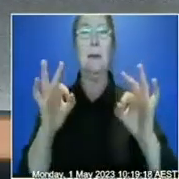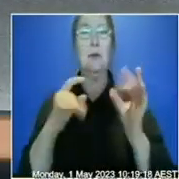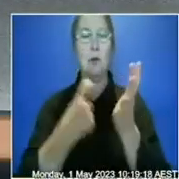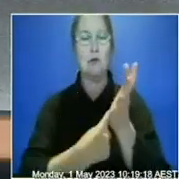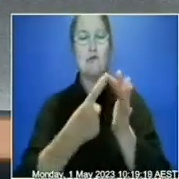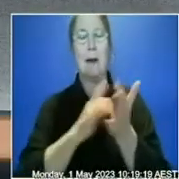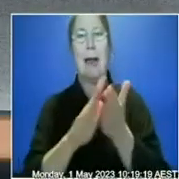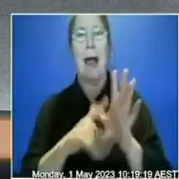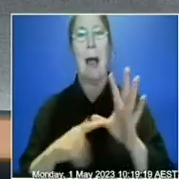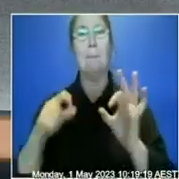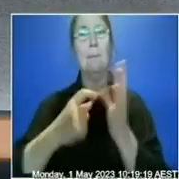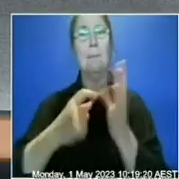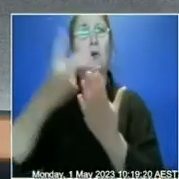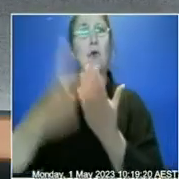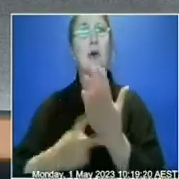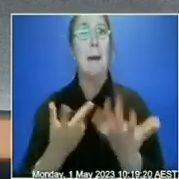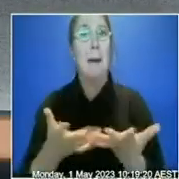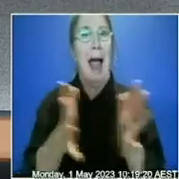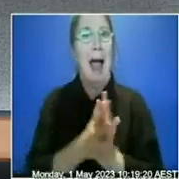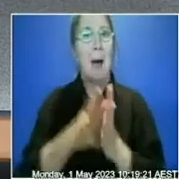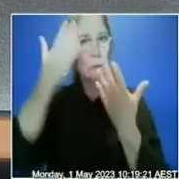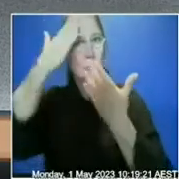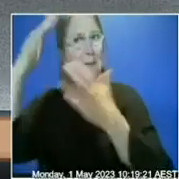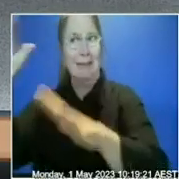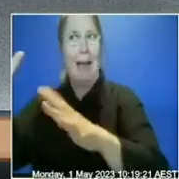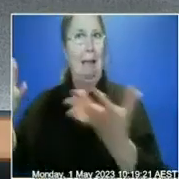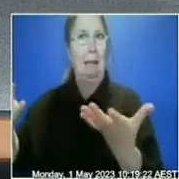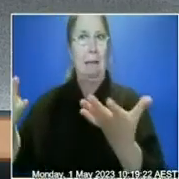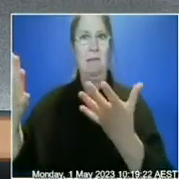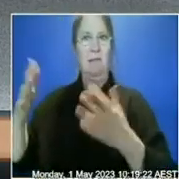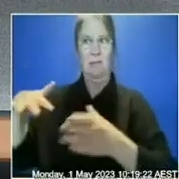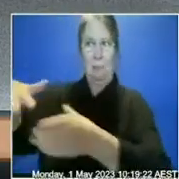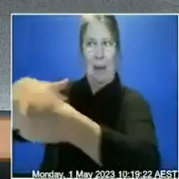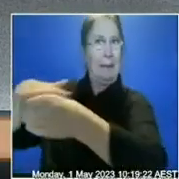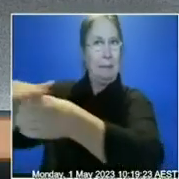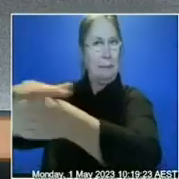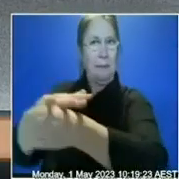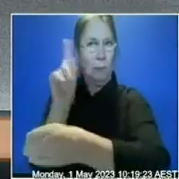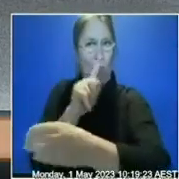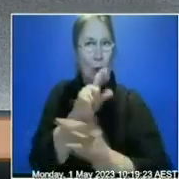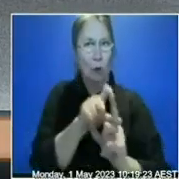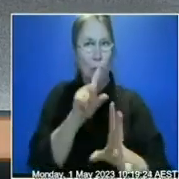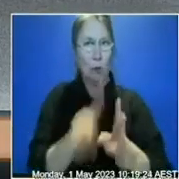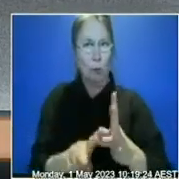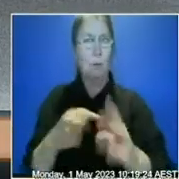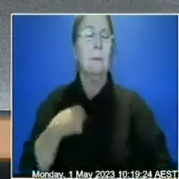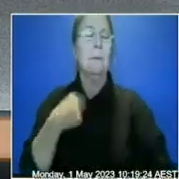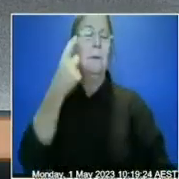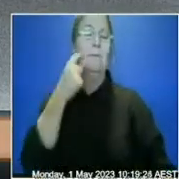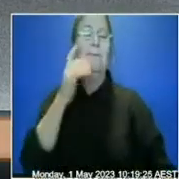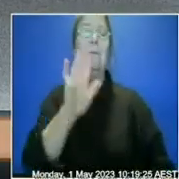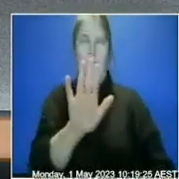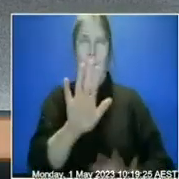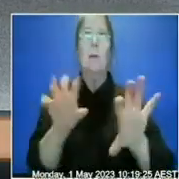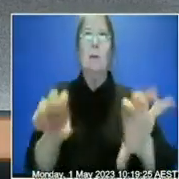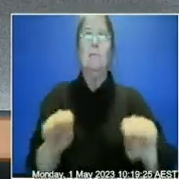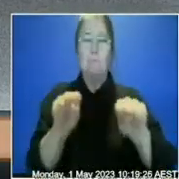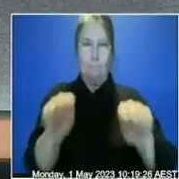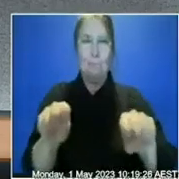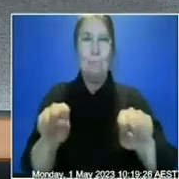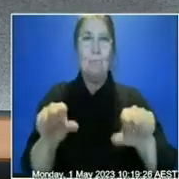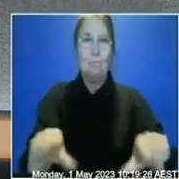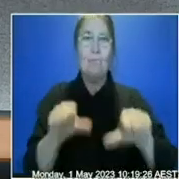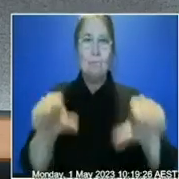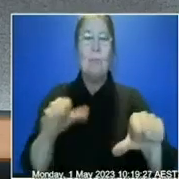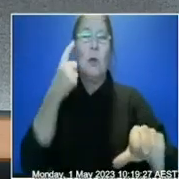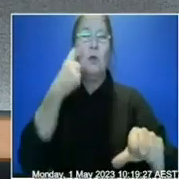the way people come into the AOD service system. So there are a number of ways of accessing treatment, care